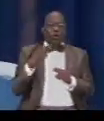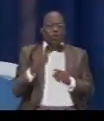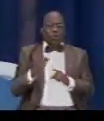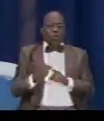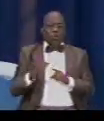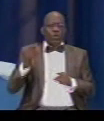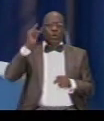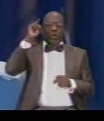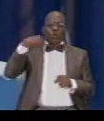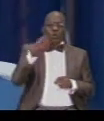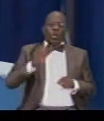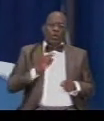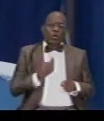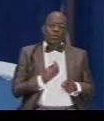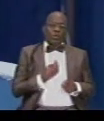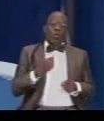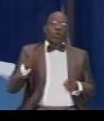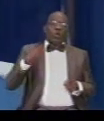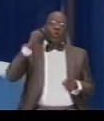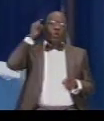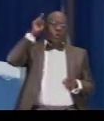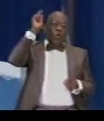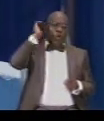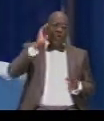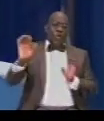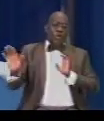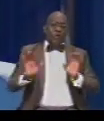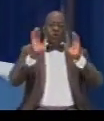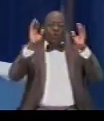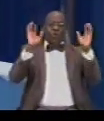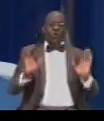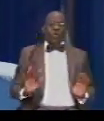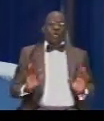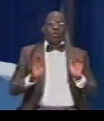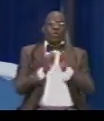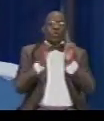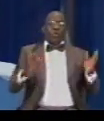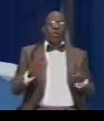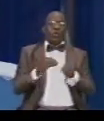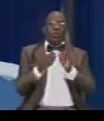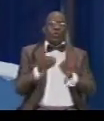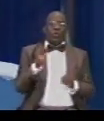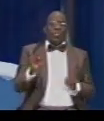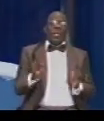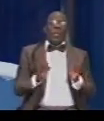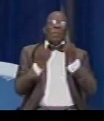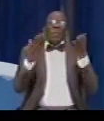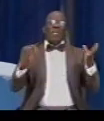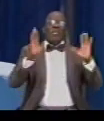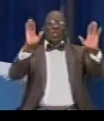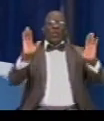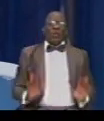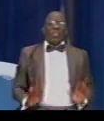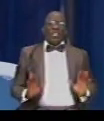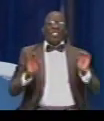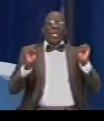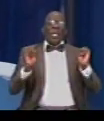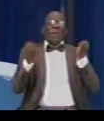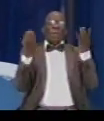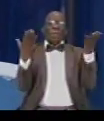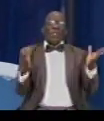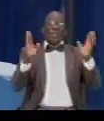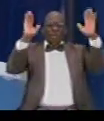do wonders without numbers, countless wonders, countless